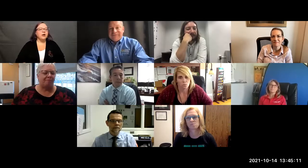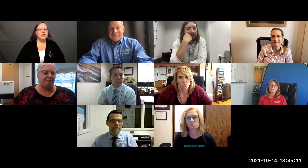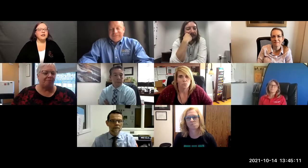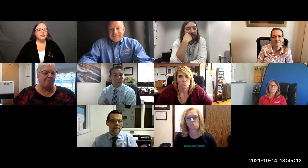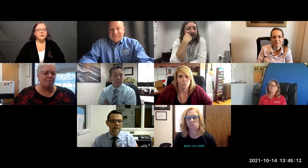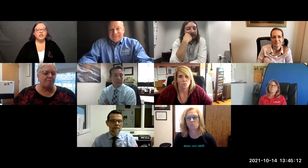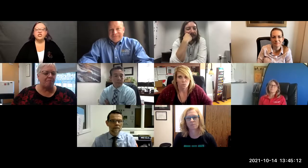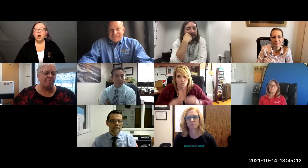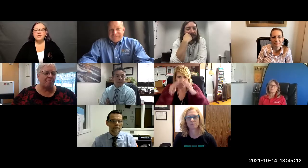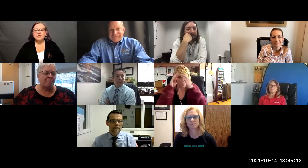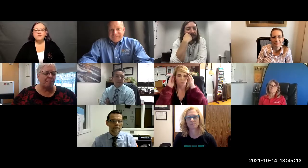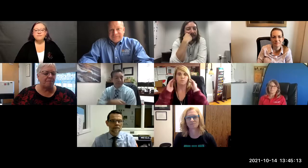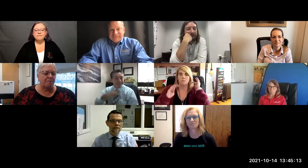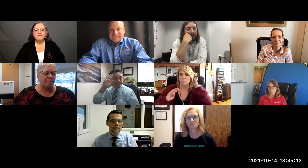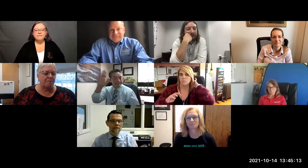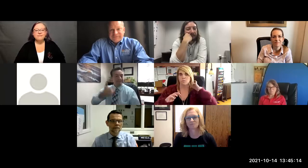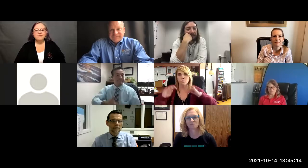right, great. Thank you so much. Scott.